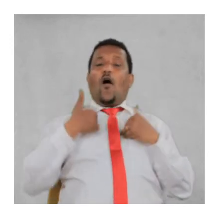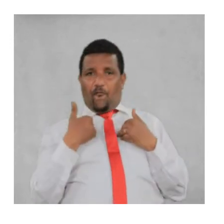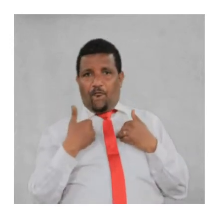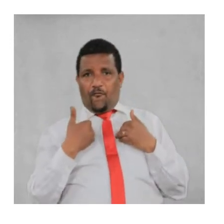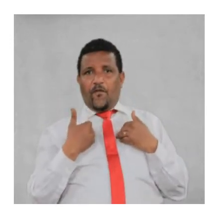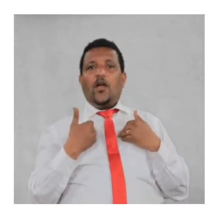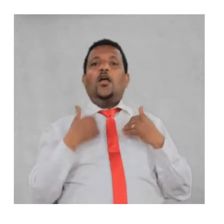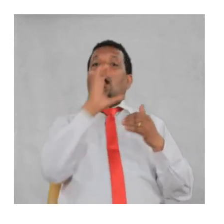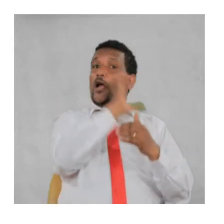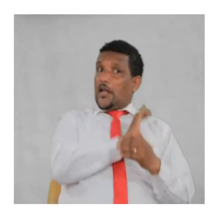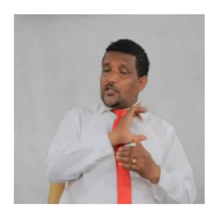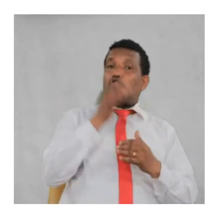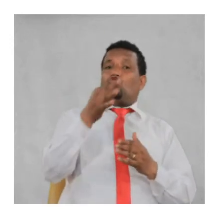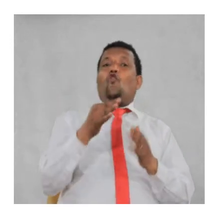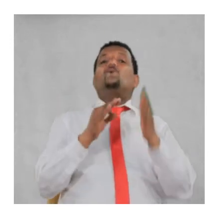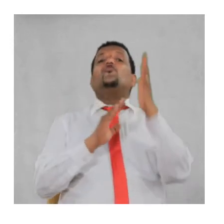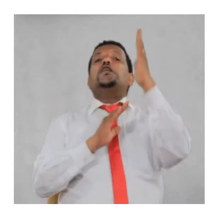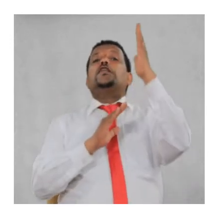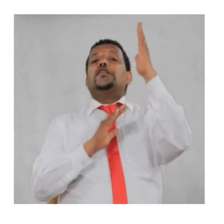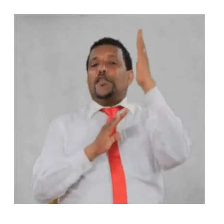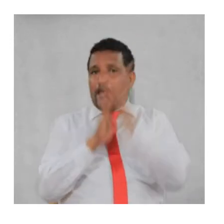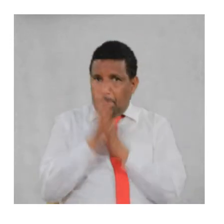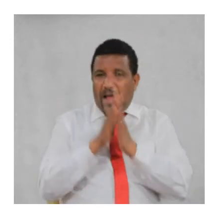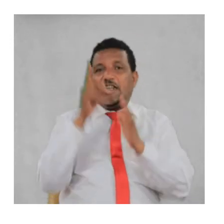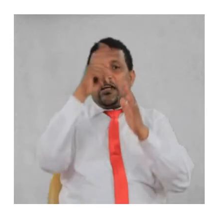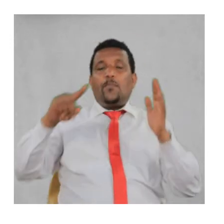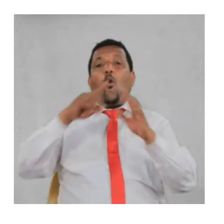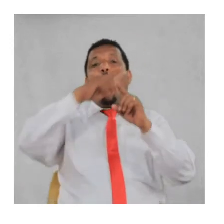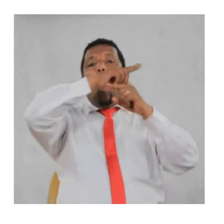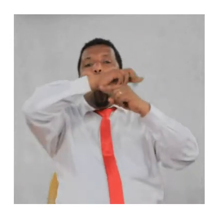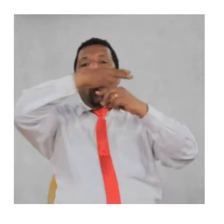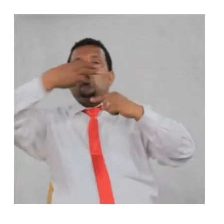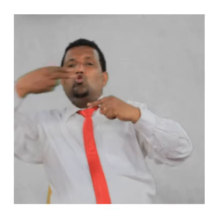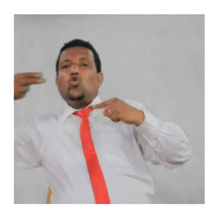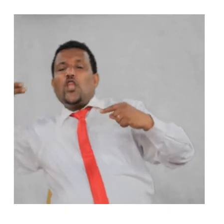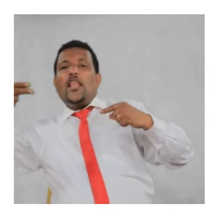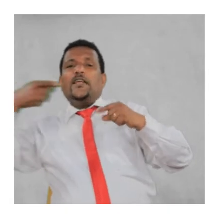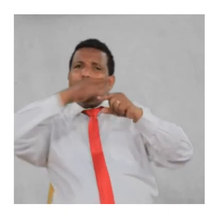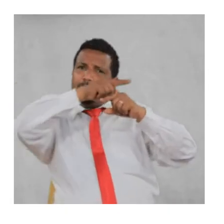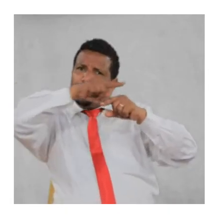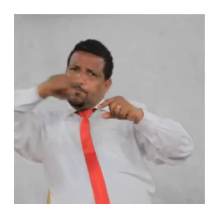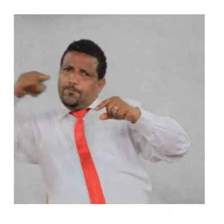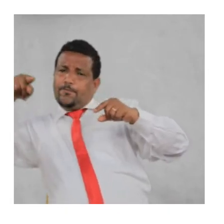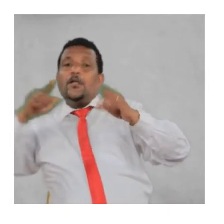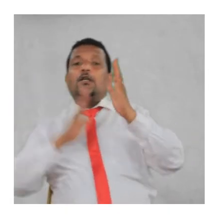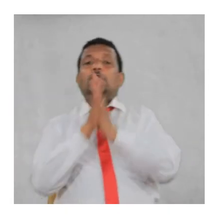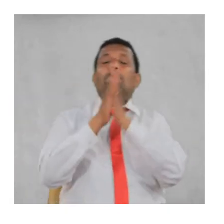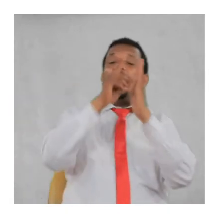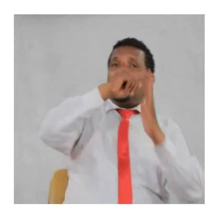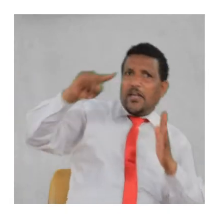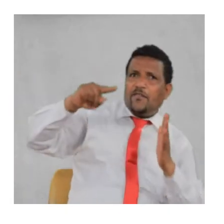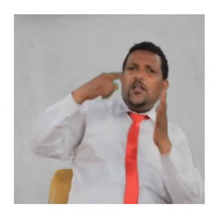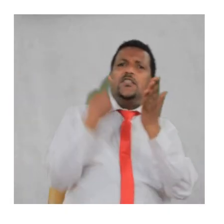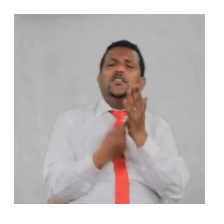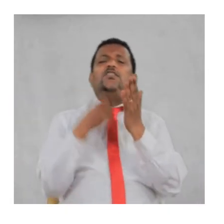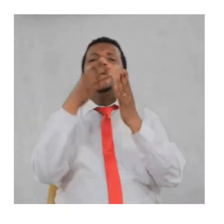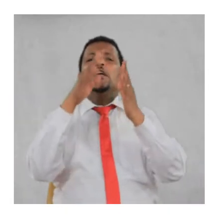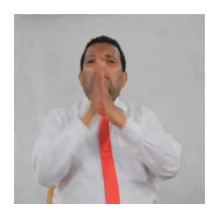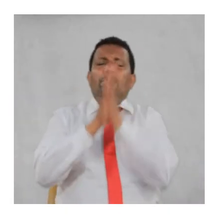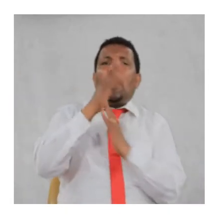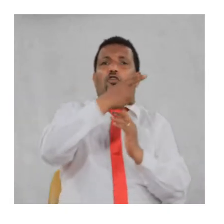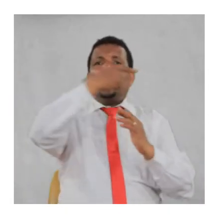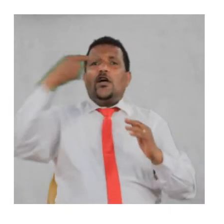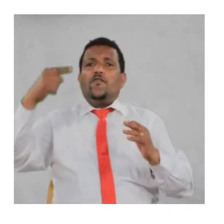a characteristics of demand curve which is horizontal straight line demand curve. This demand curve is